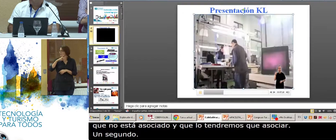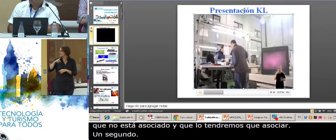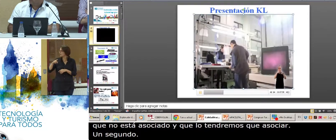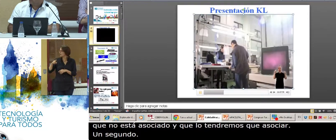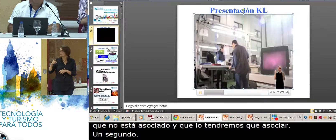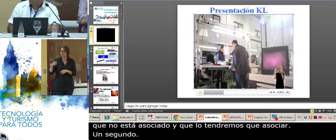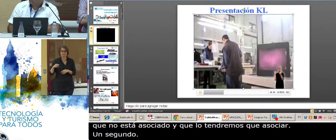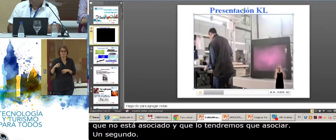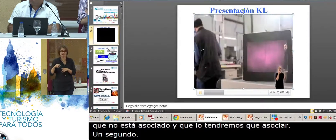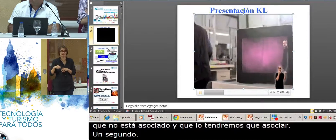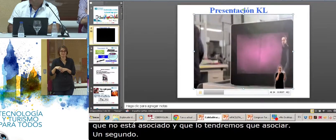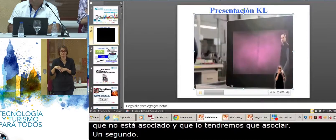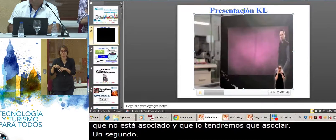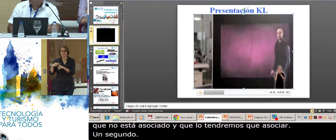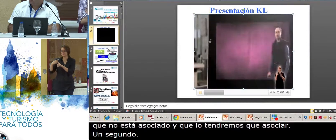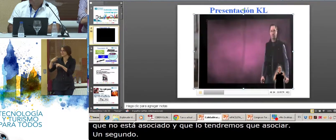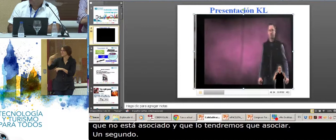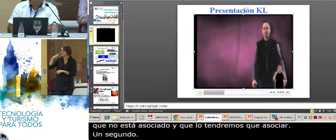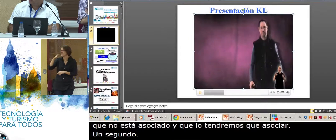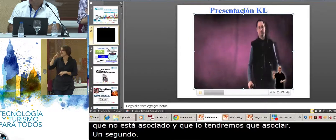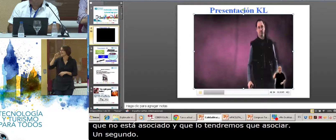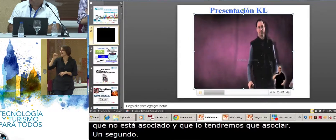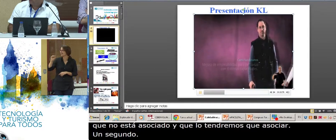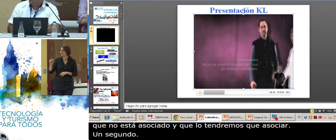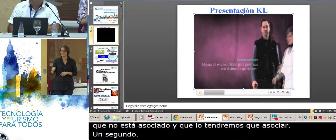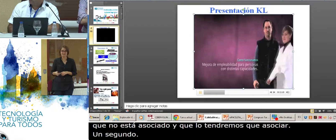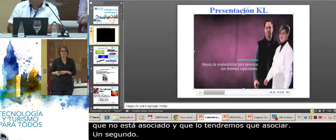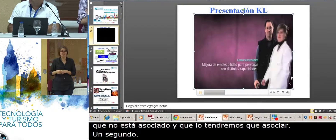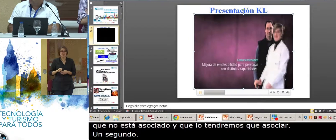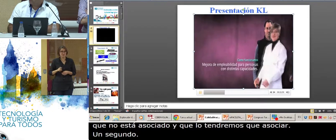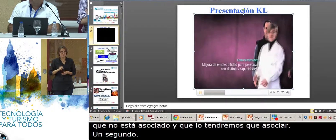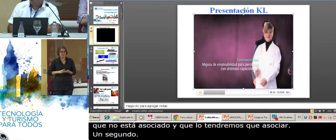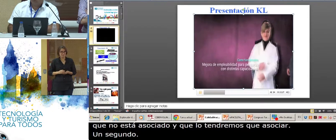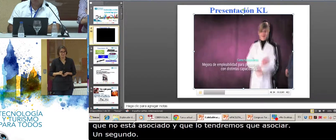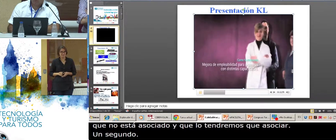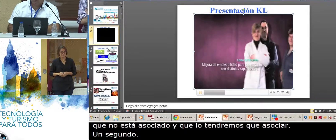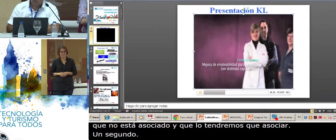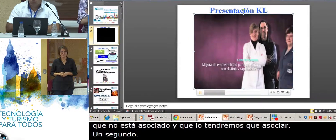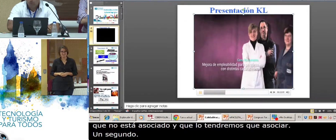en la materia y foundations en el territorio. involved in our efforts.